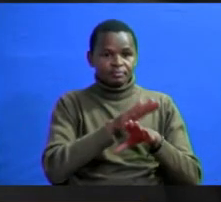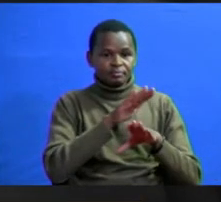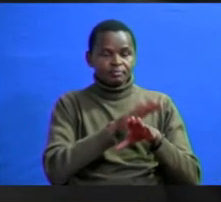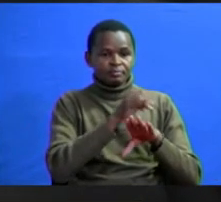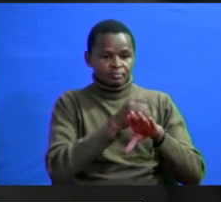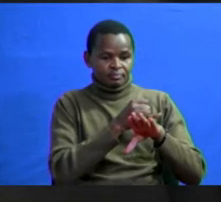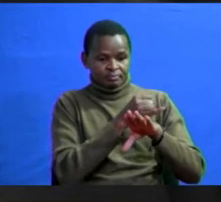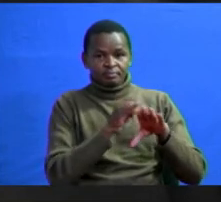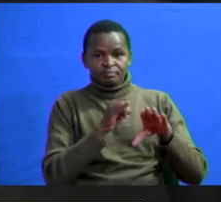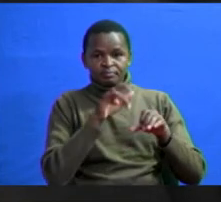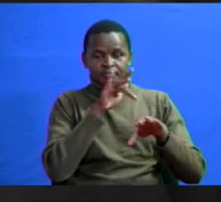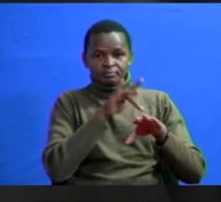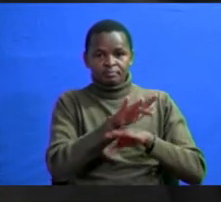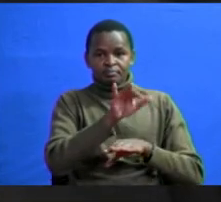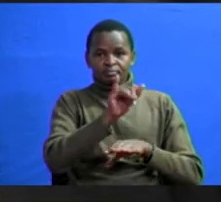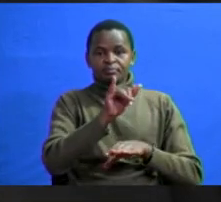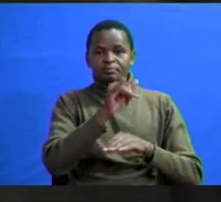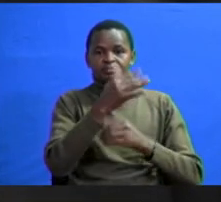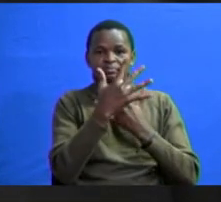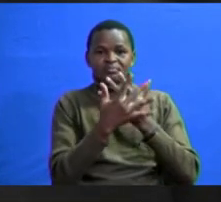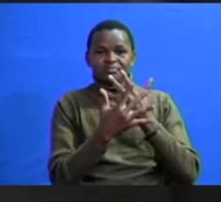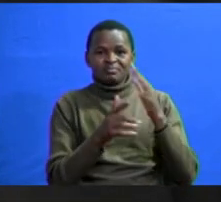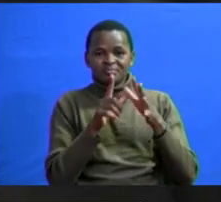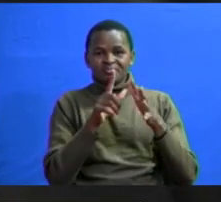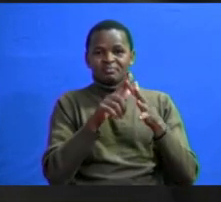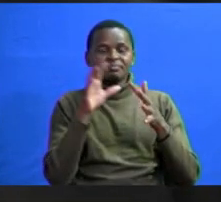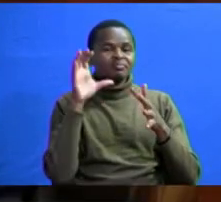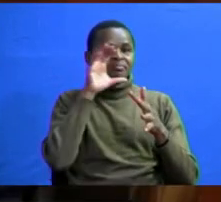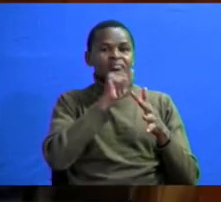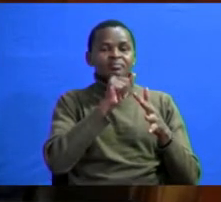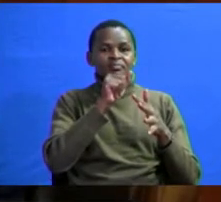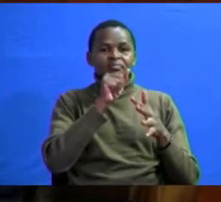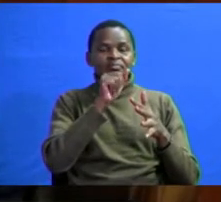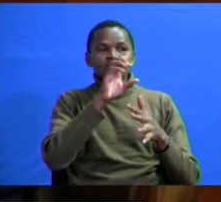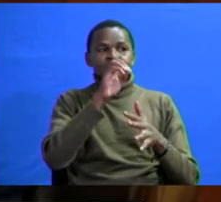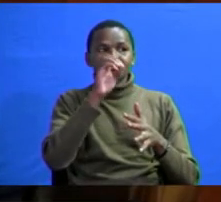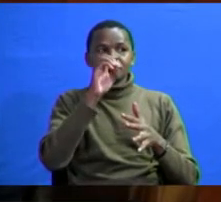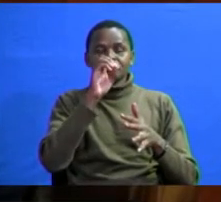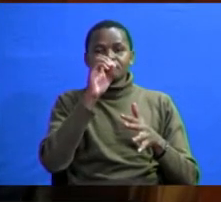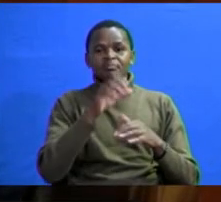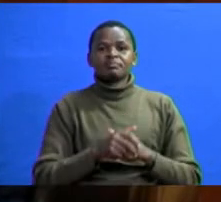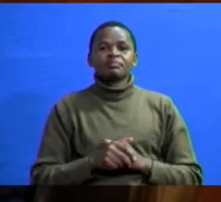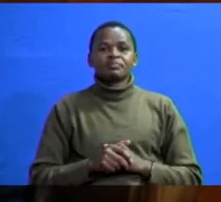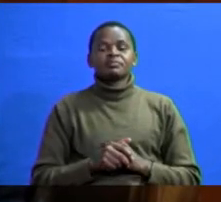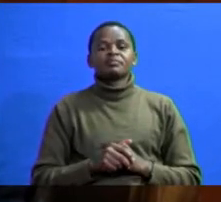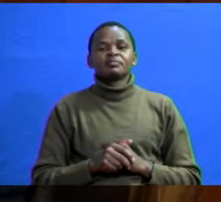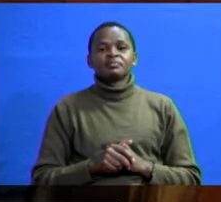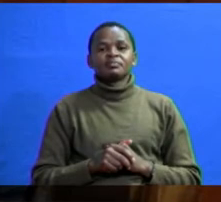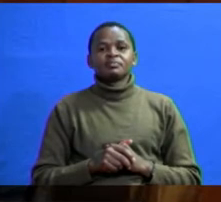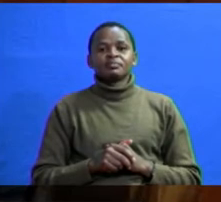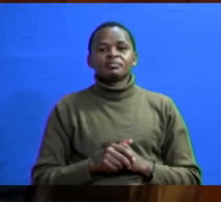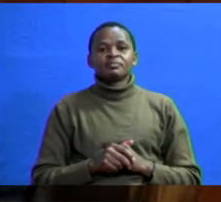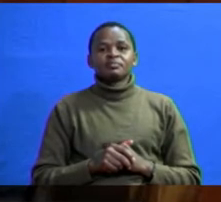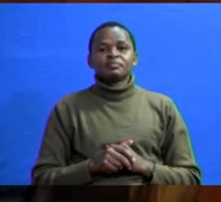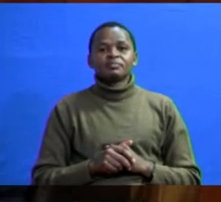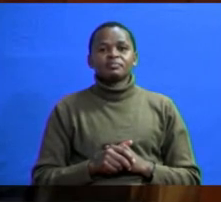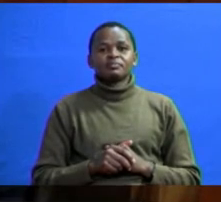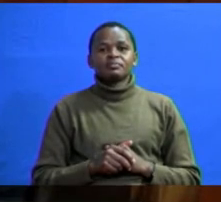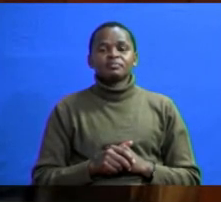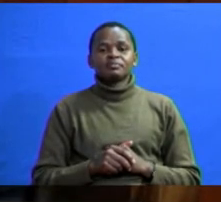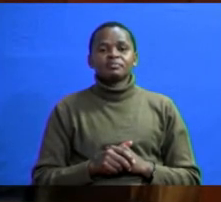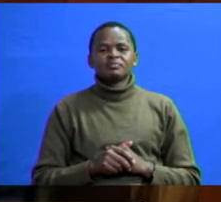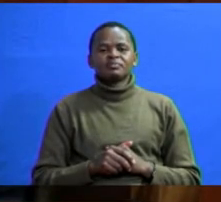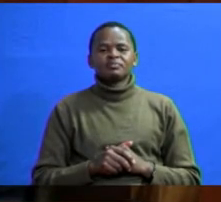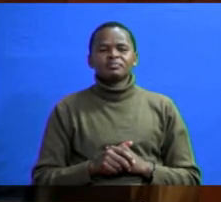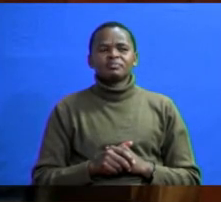injuries inflicted on them by blunt objects or lack of oxygen. So far, the post-mortem examination of the